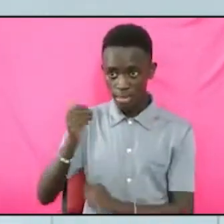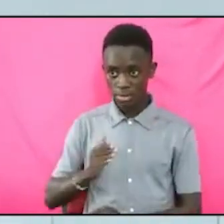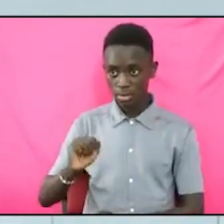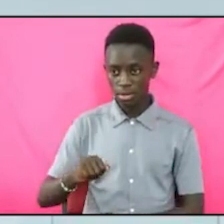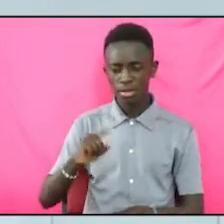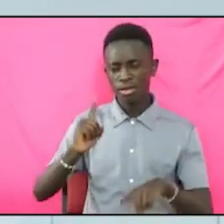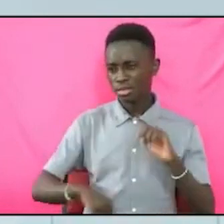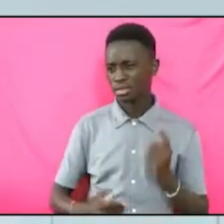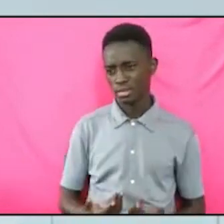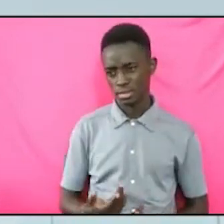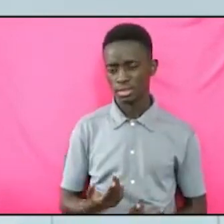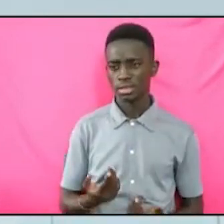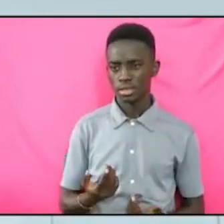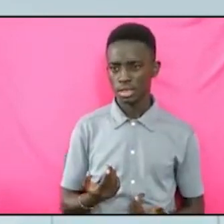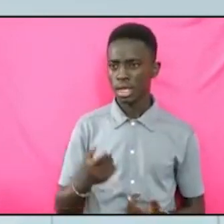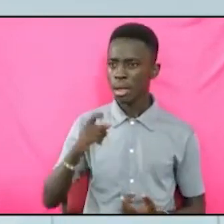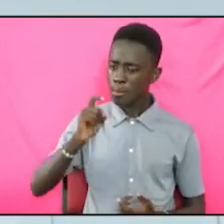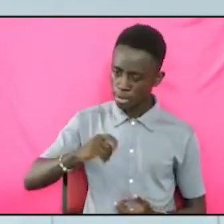bure.